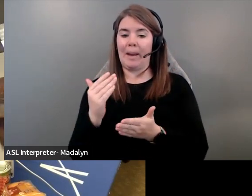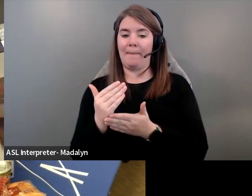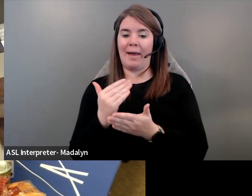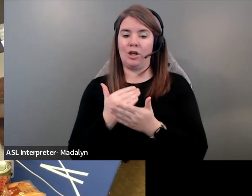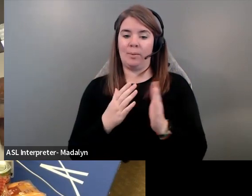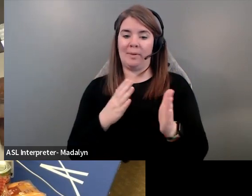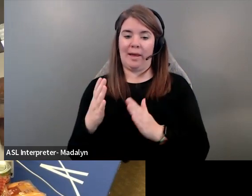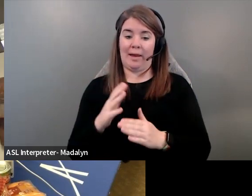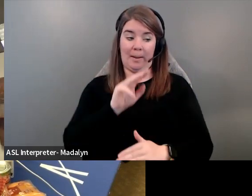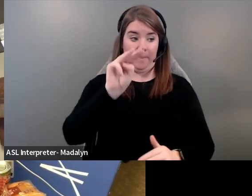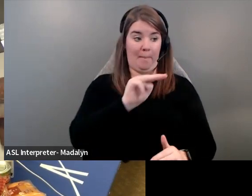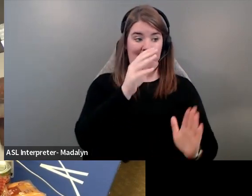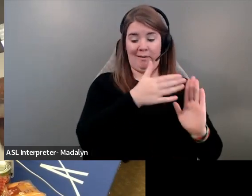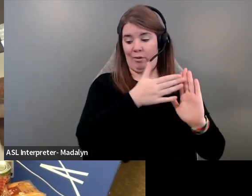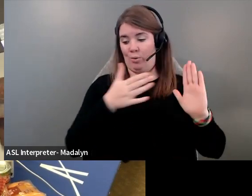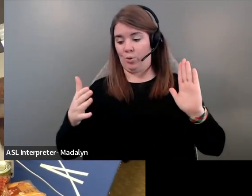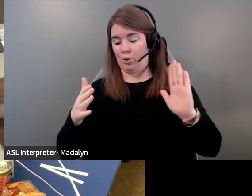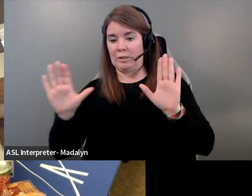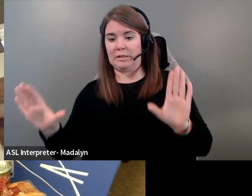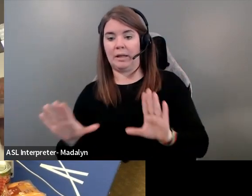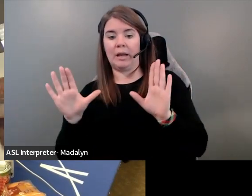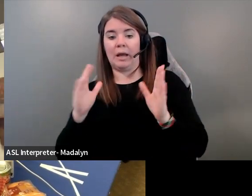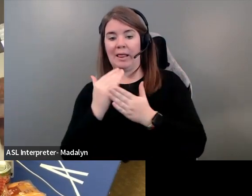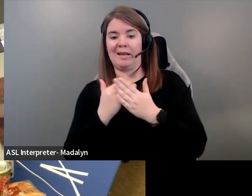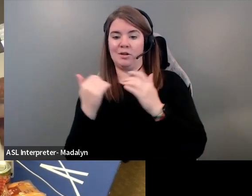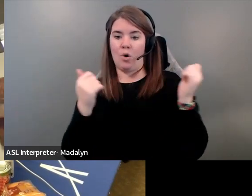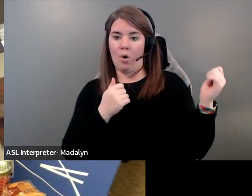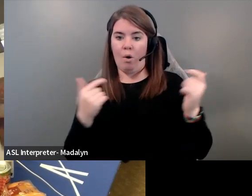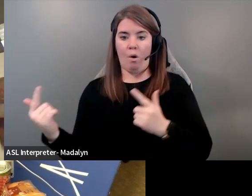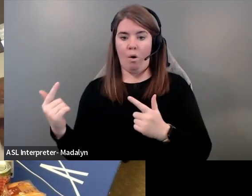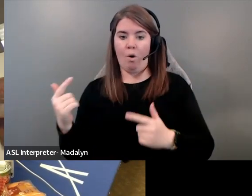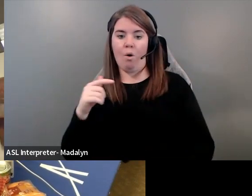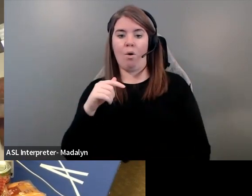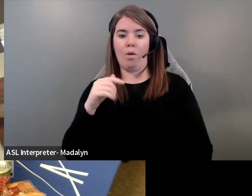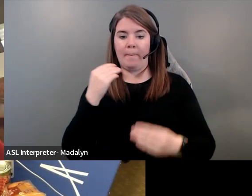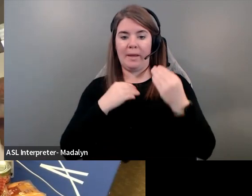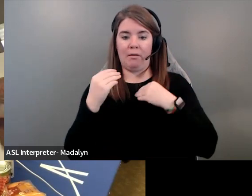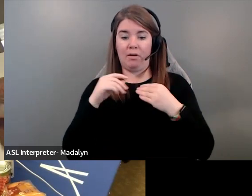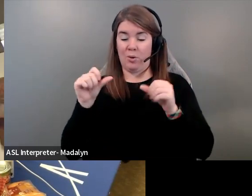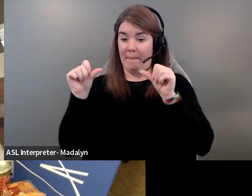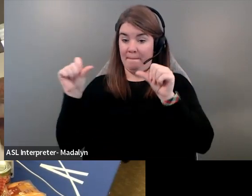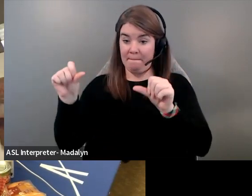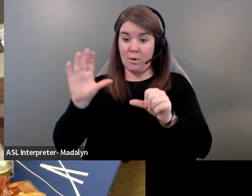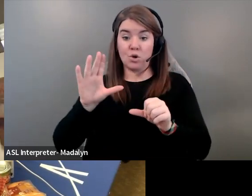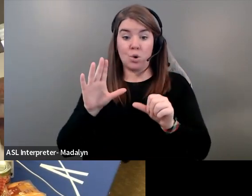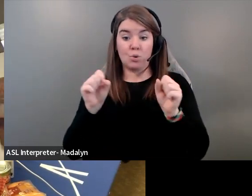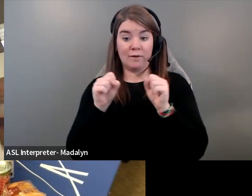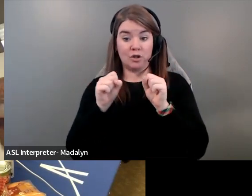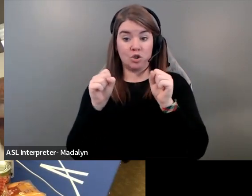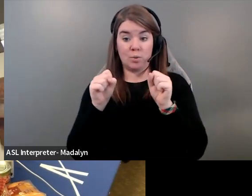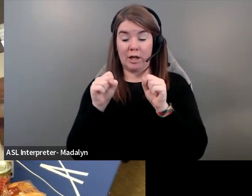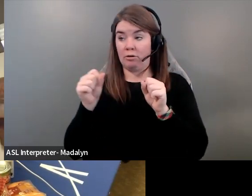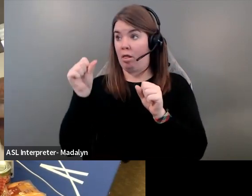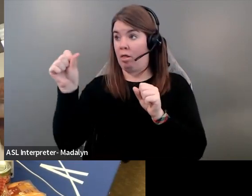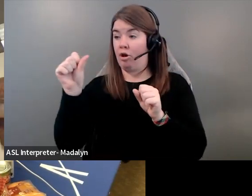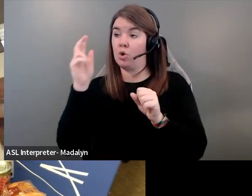Monday through Sunday, and it lists all of the meals. This you're going to post on your refrigerator so you know what's coming up and be